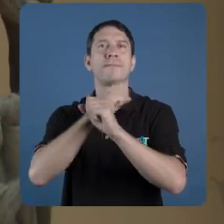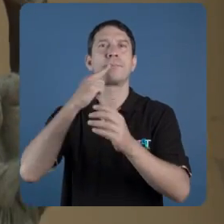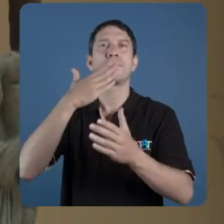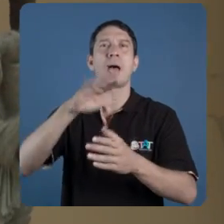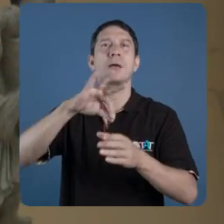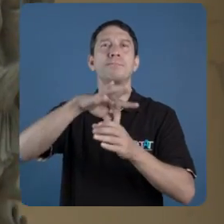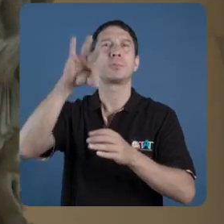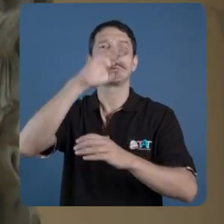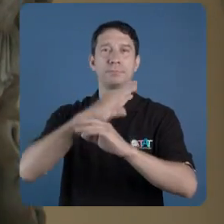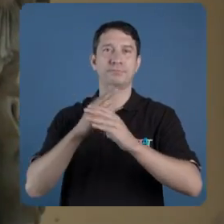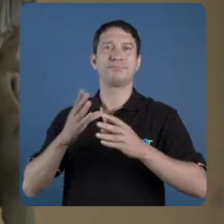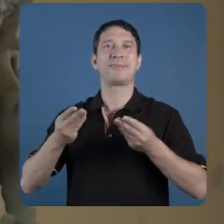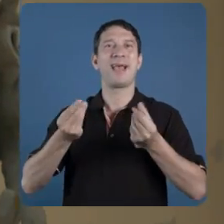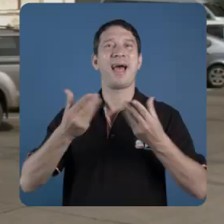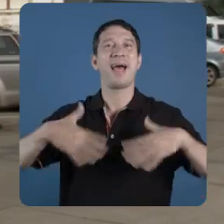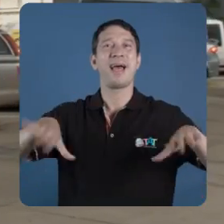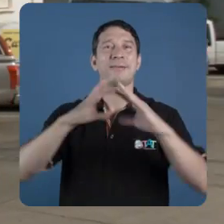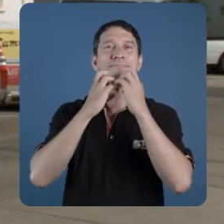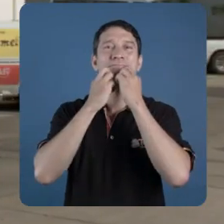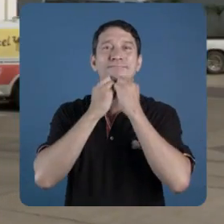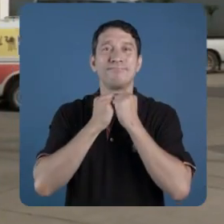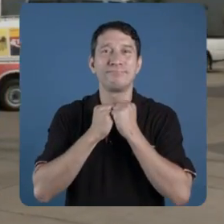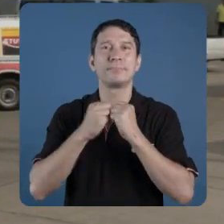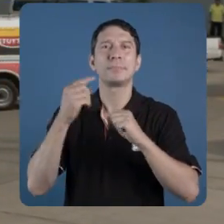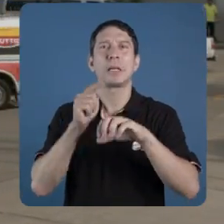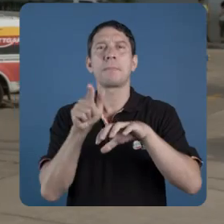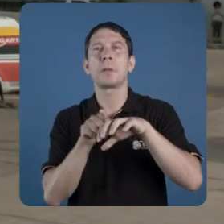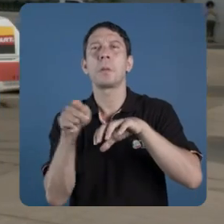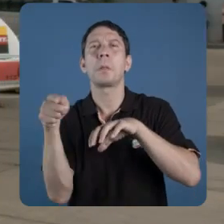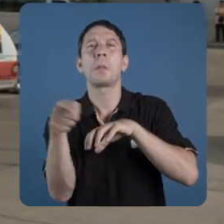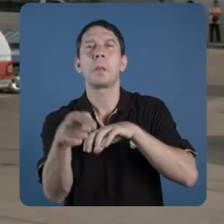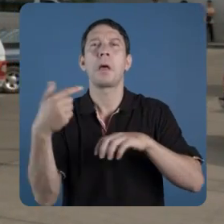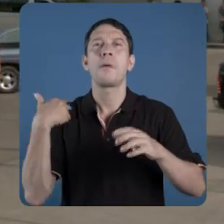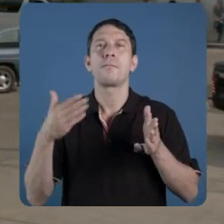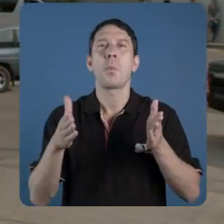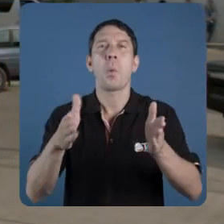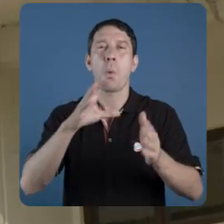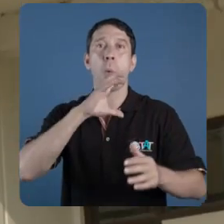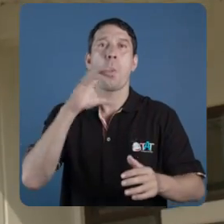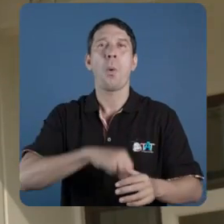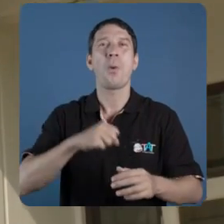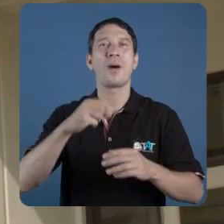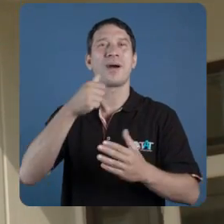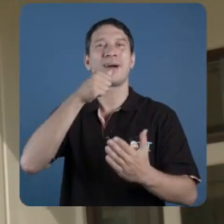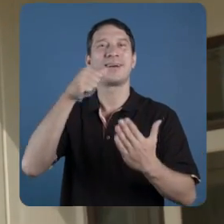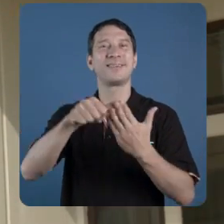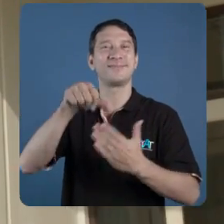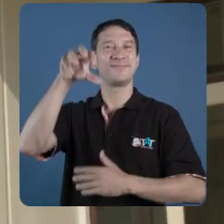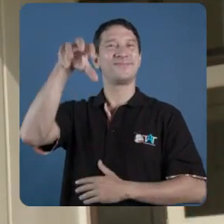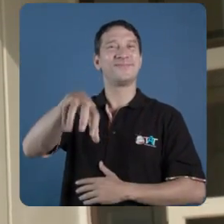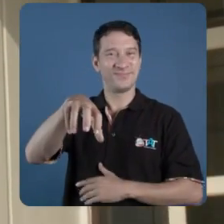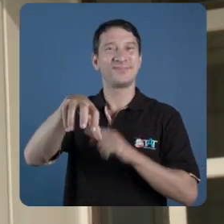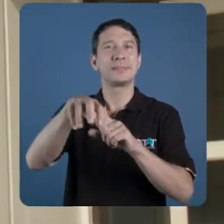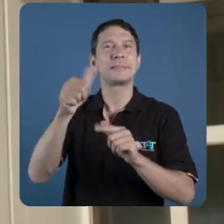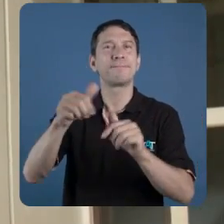invaluable keepsakes from the motherland. Walking further to Montri Road, another Phuket first, the oldest post office